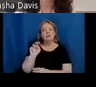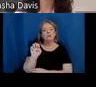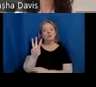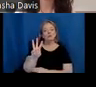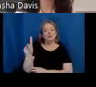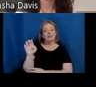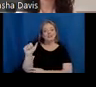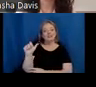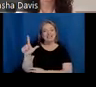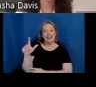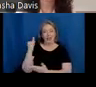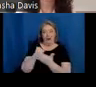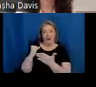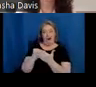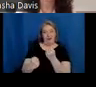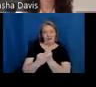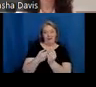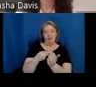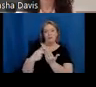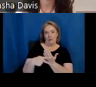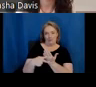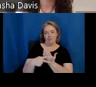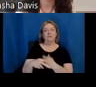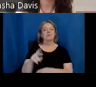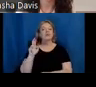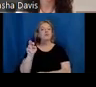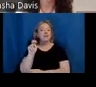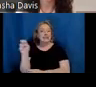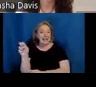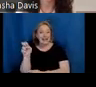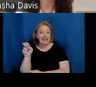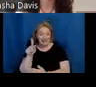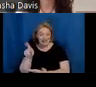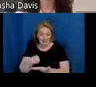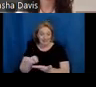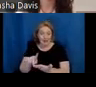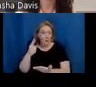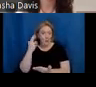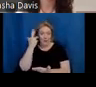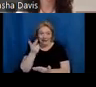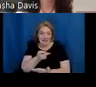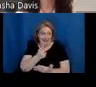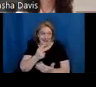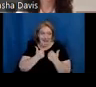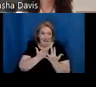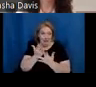Renee actually remembered in one of her oral histories that they only survived the Great Depression due to these